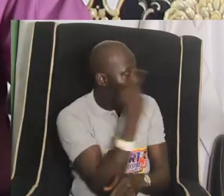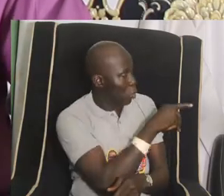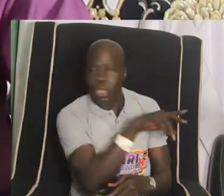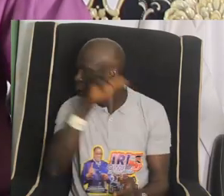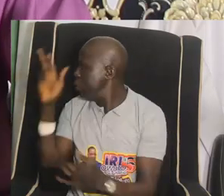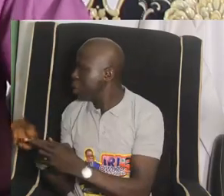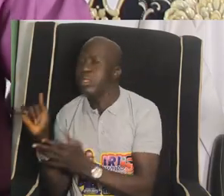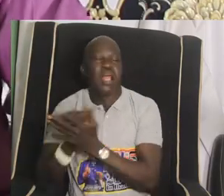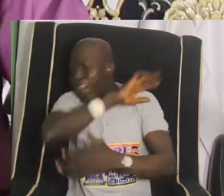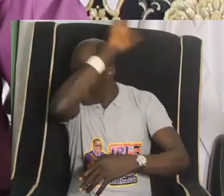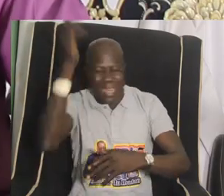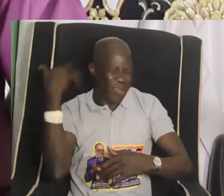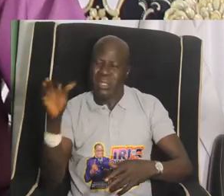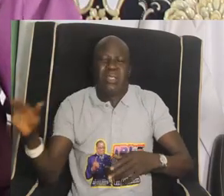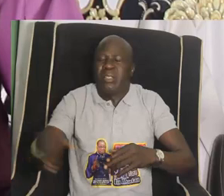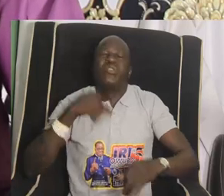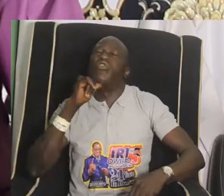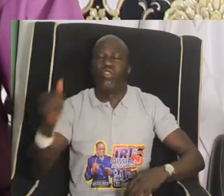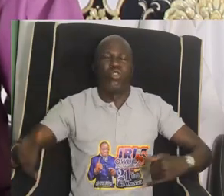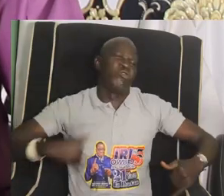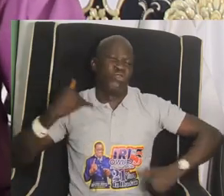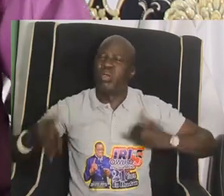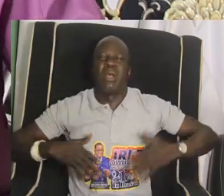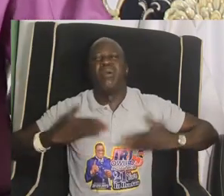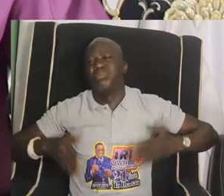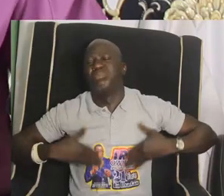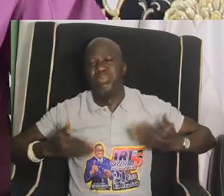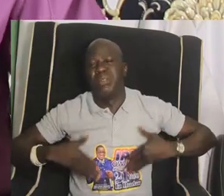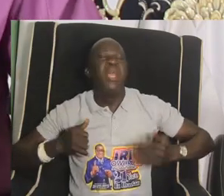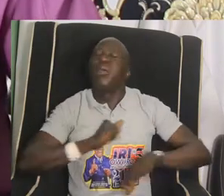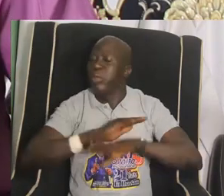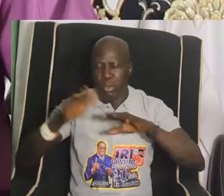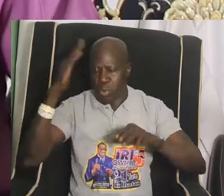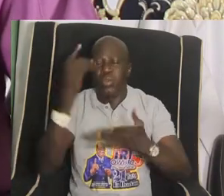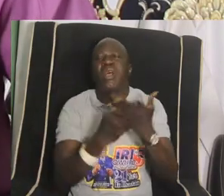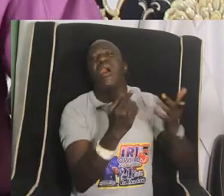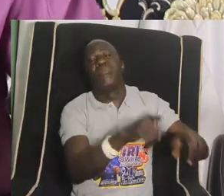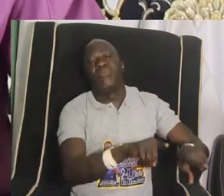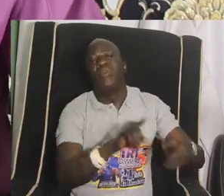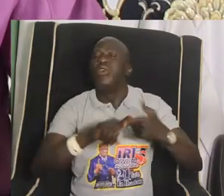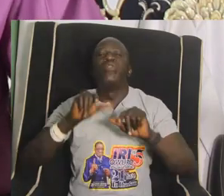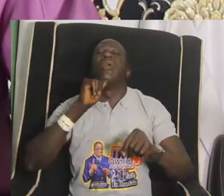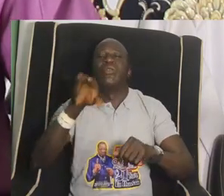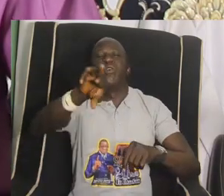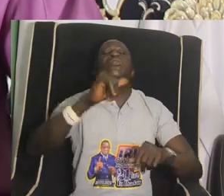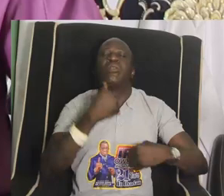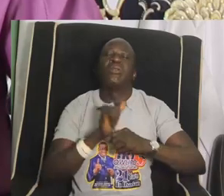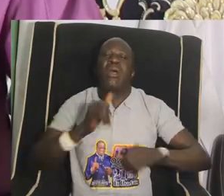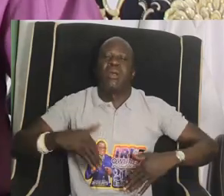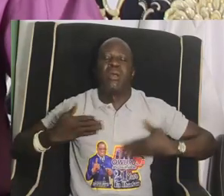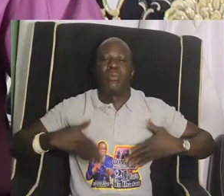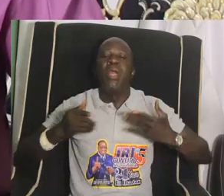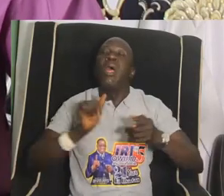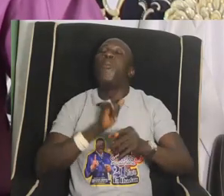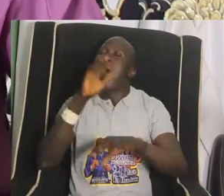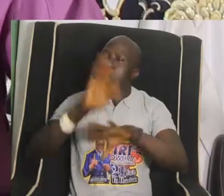look as bright and left. You are not as so happy. We don't know what happened. That makes you not so happy. You